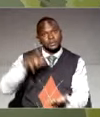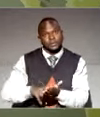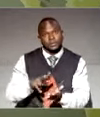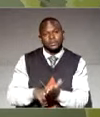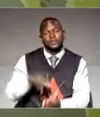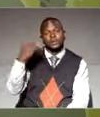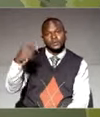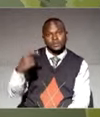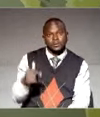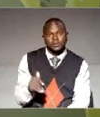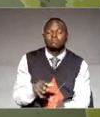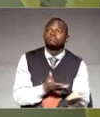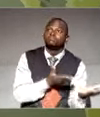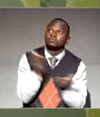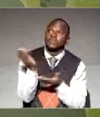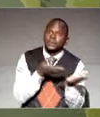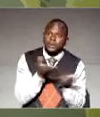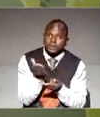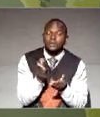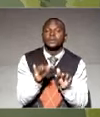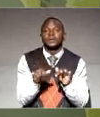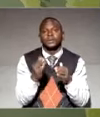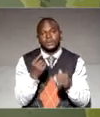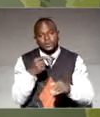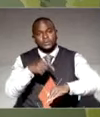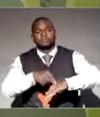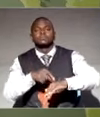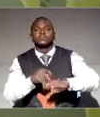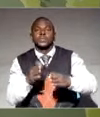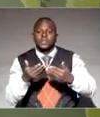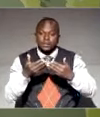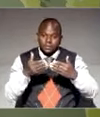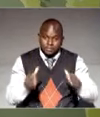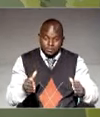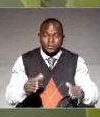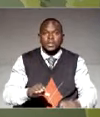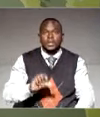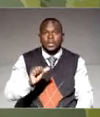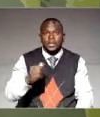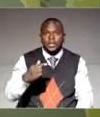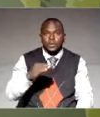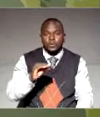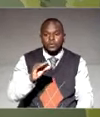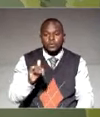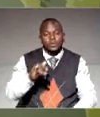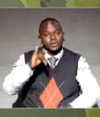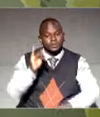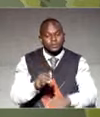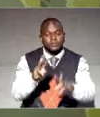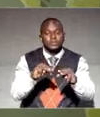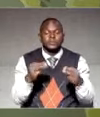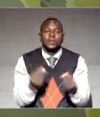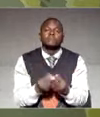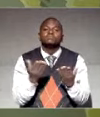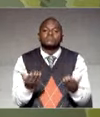quality for export. This was during the opening of a AGOA sensitization workshop